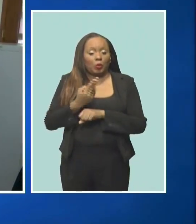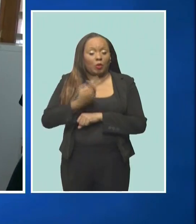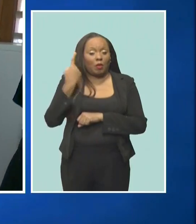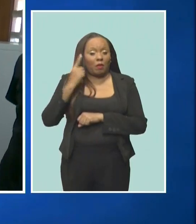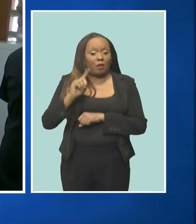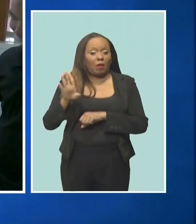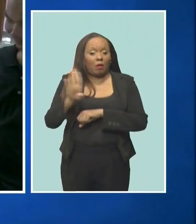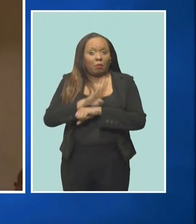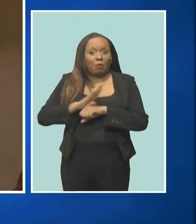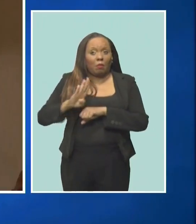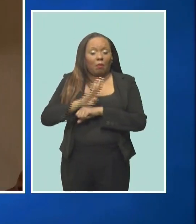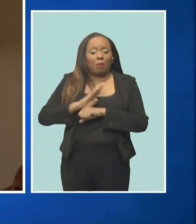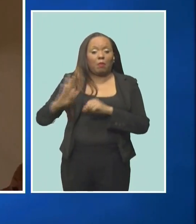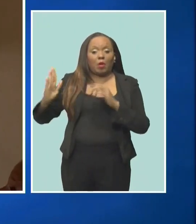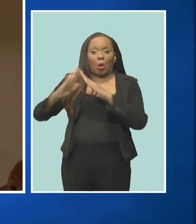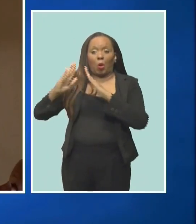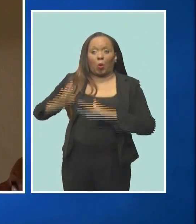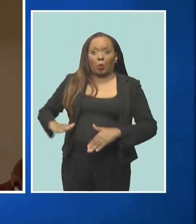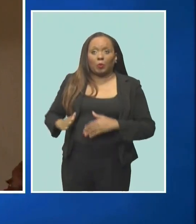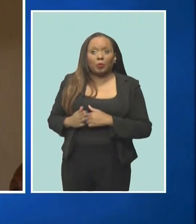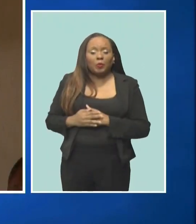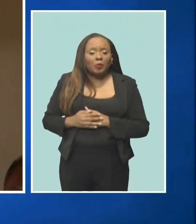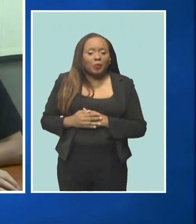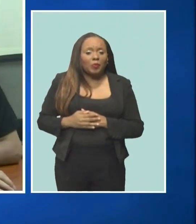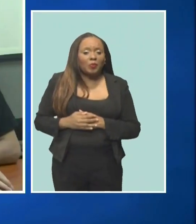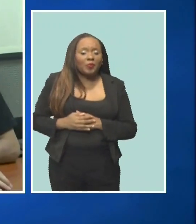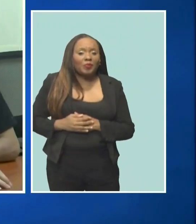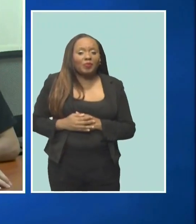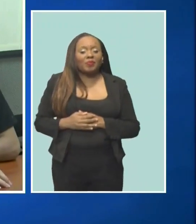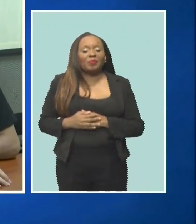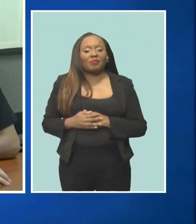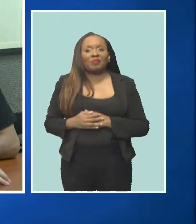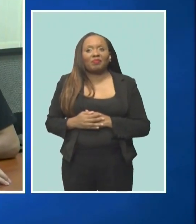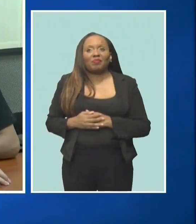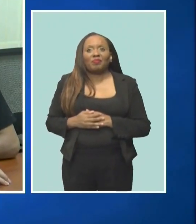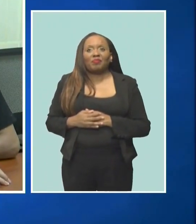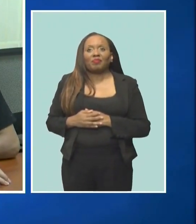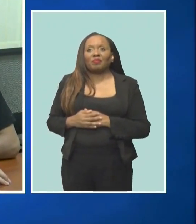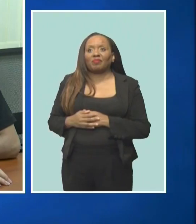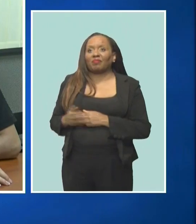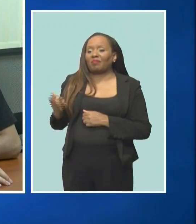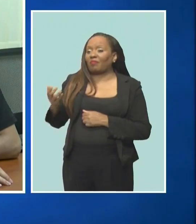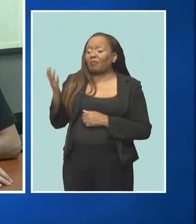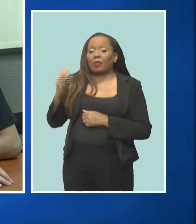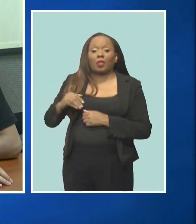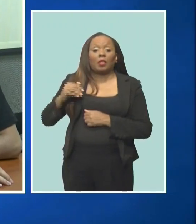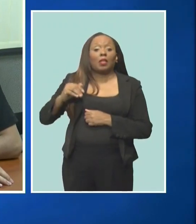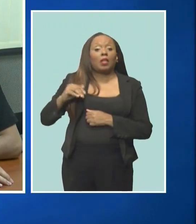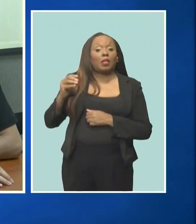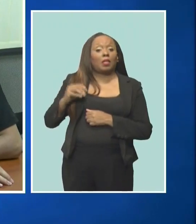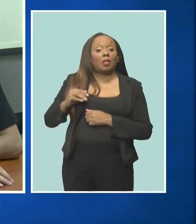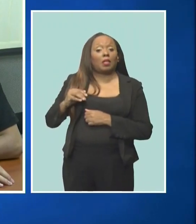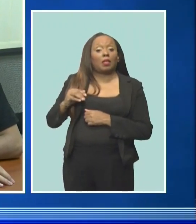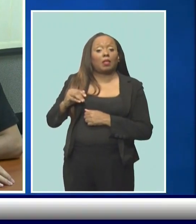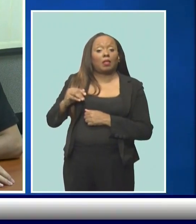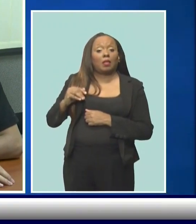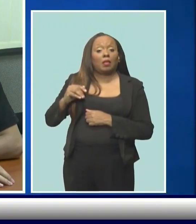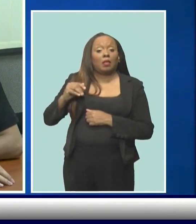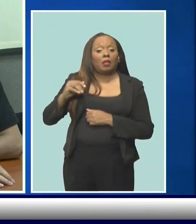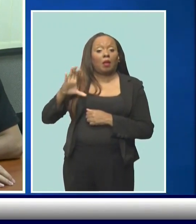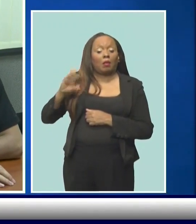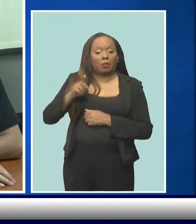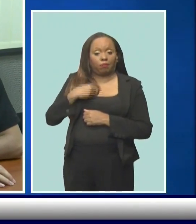Barbadian households. So Zara is from a company called GD Tinto, and they're our